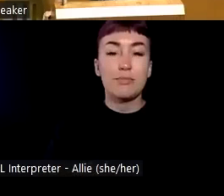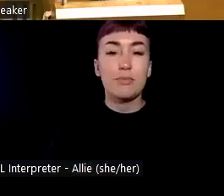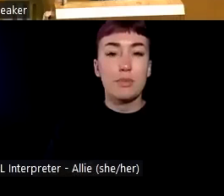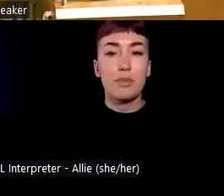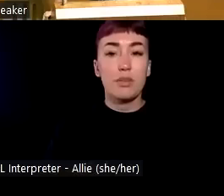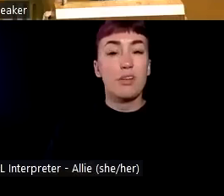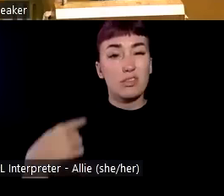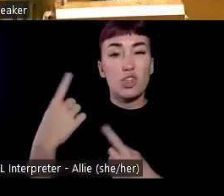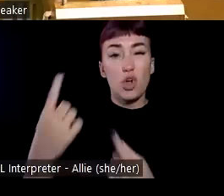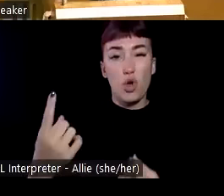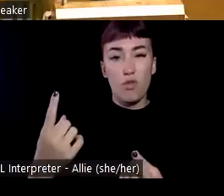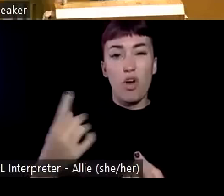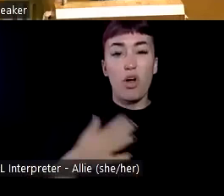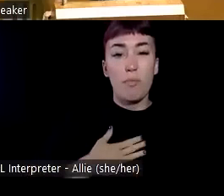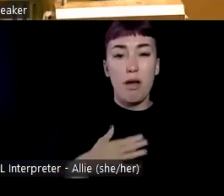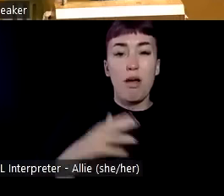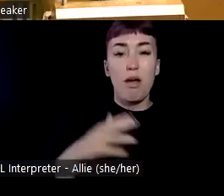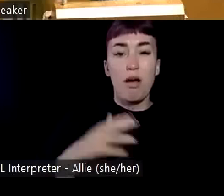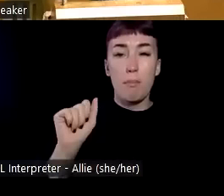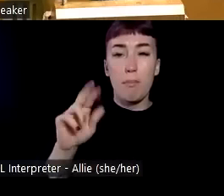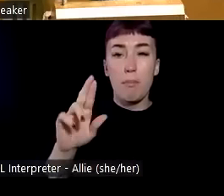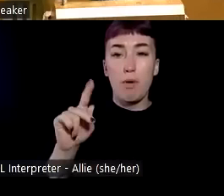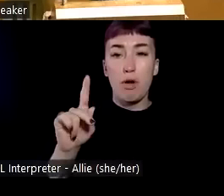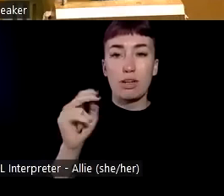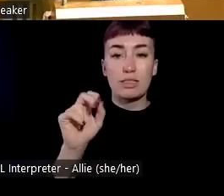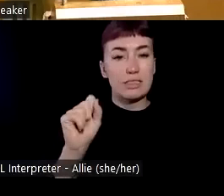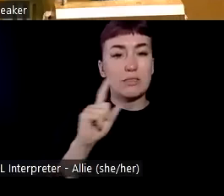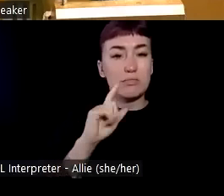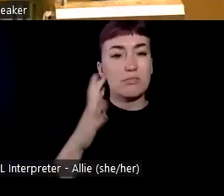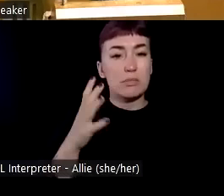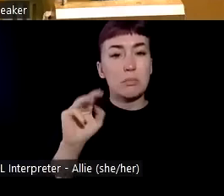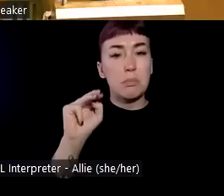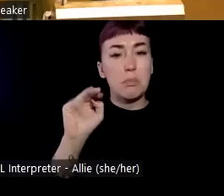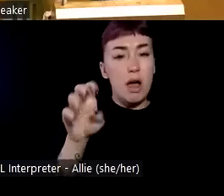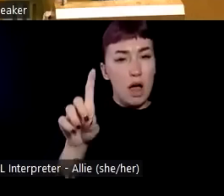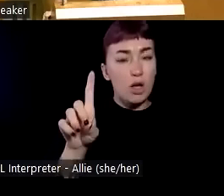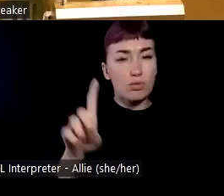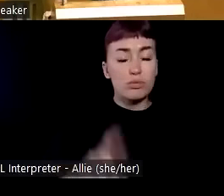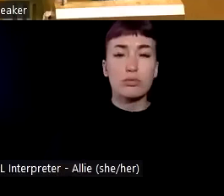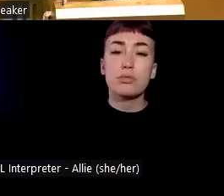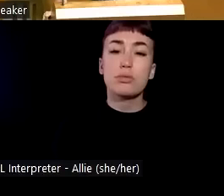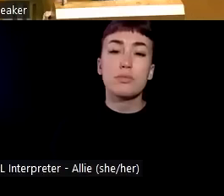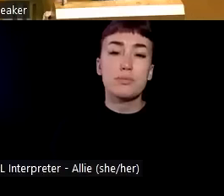My Parkinson's has been, relatively speaking, quite mild,